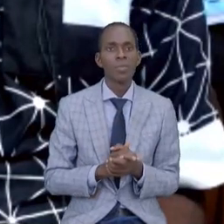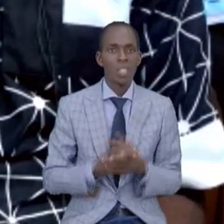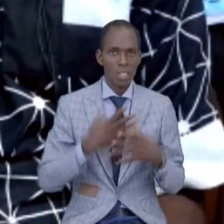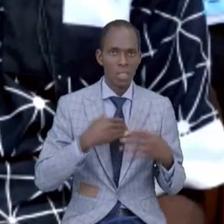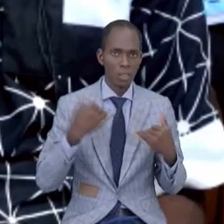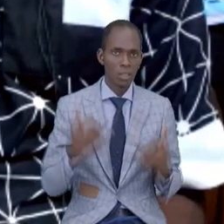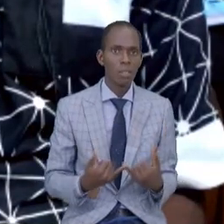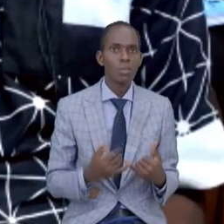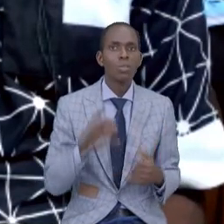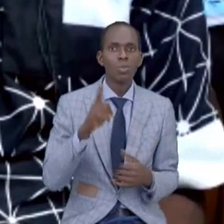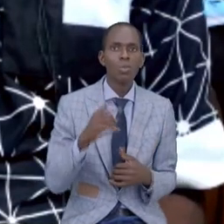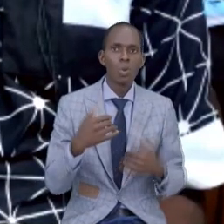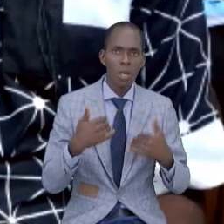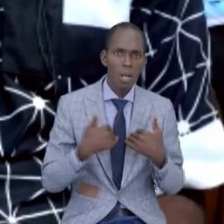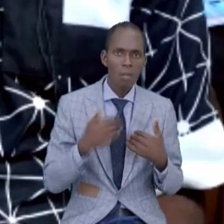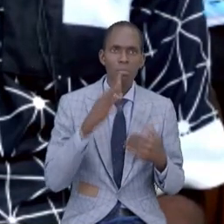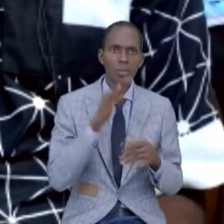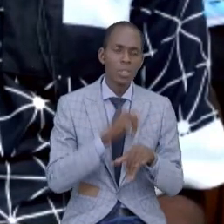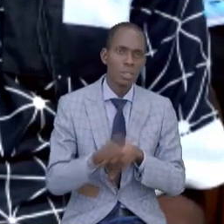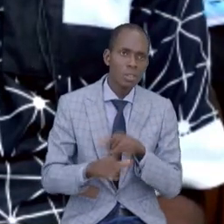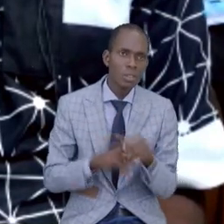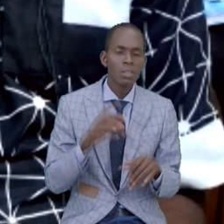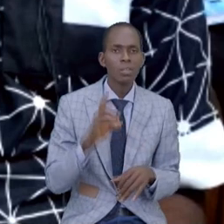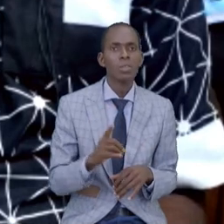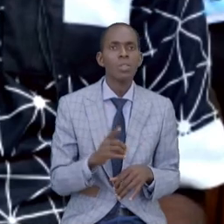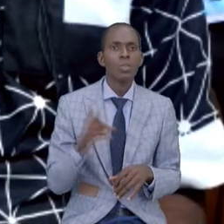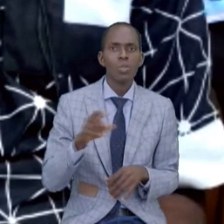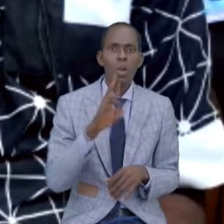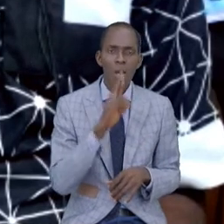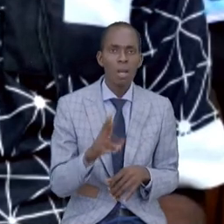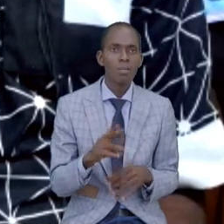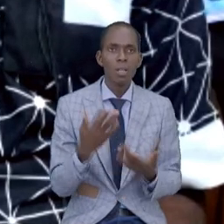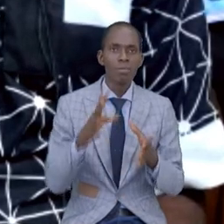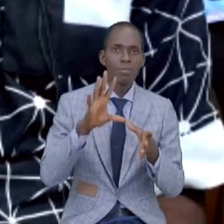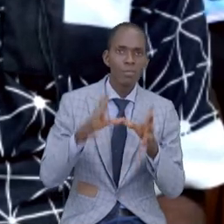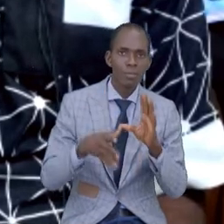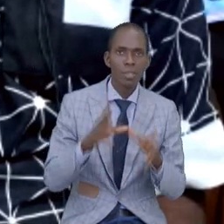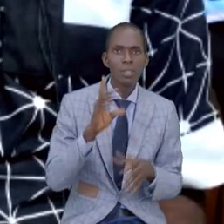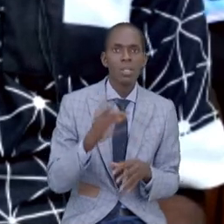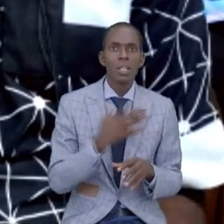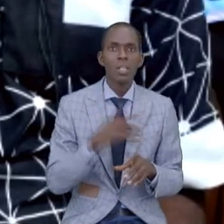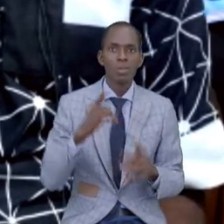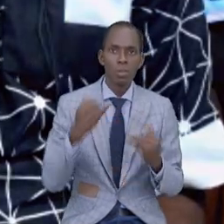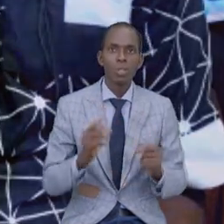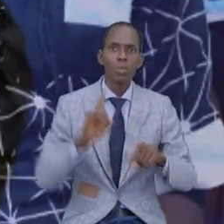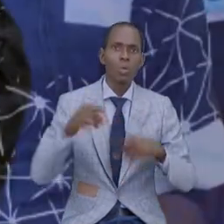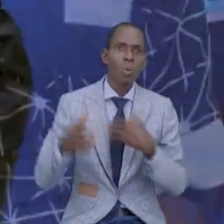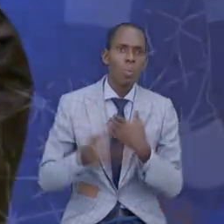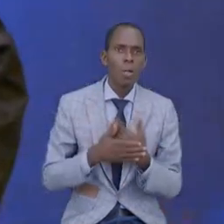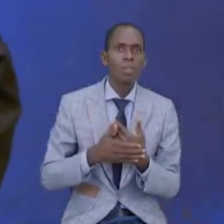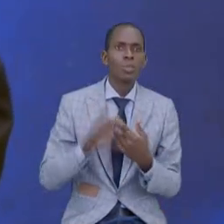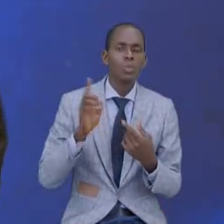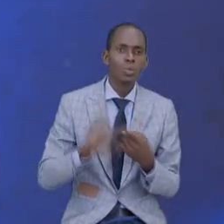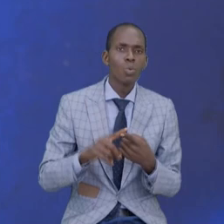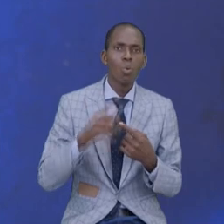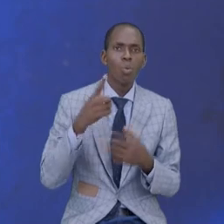bewitched, you are deceived, and you are jolted, and you go back to what